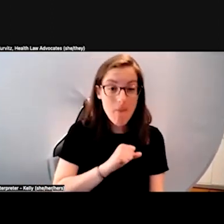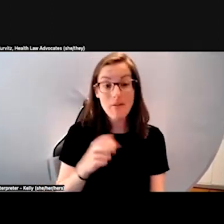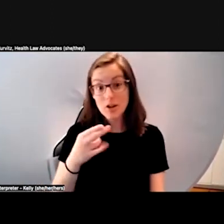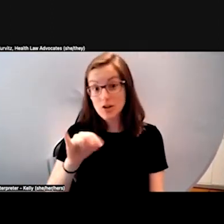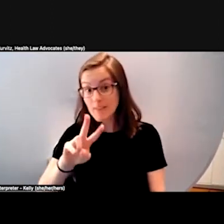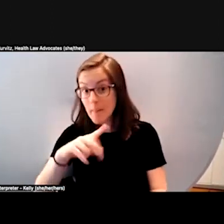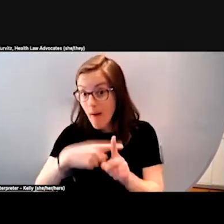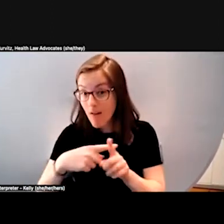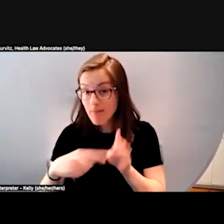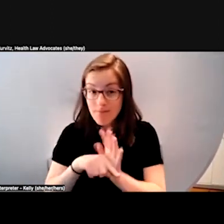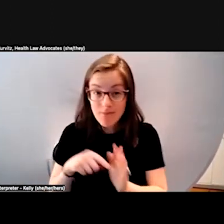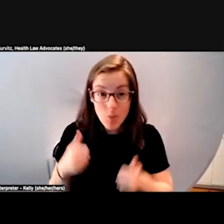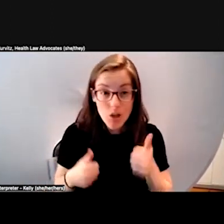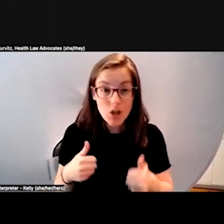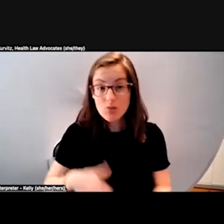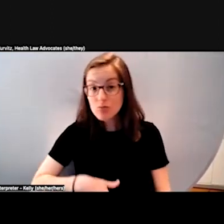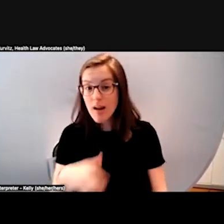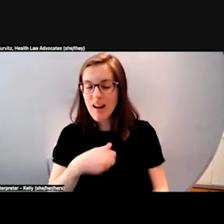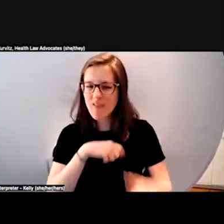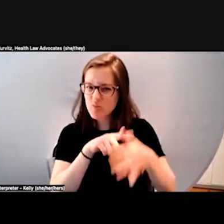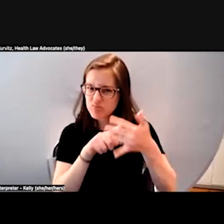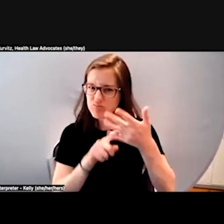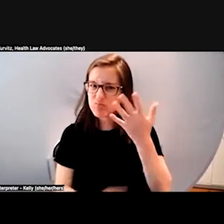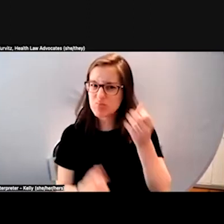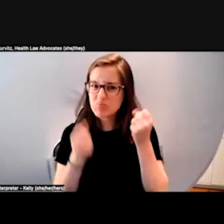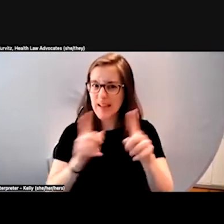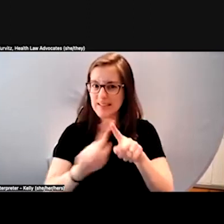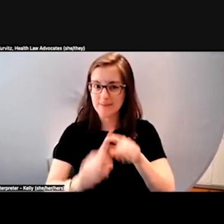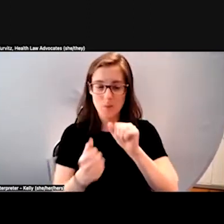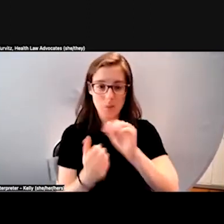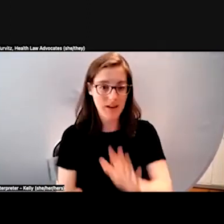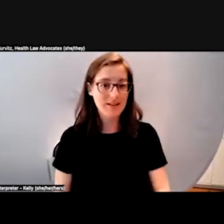status, and pregnancy. So many factors.